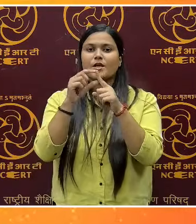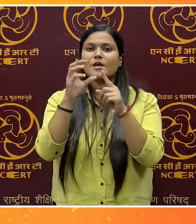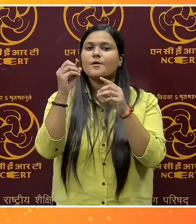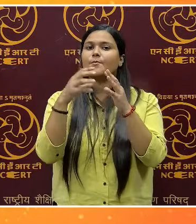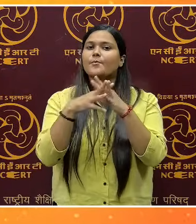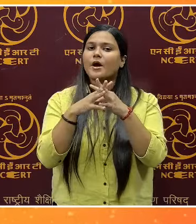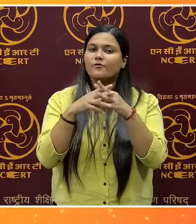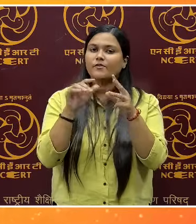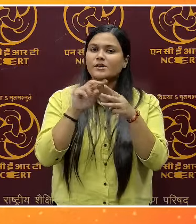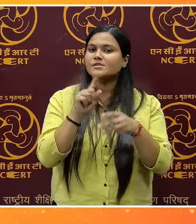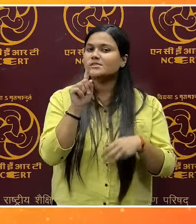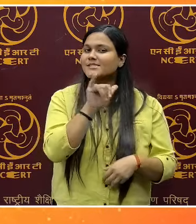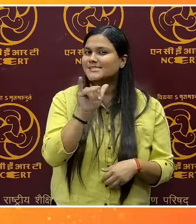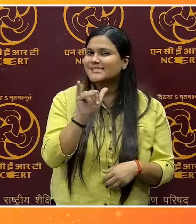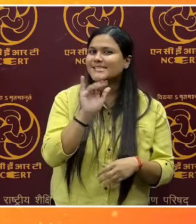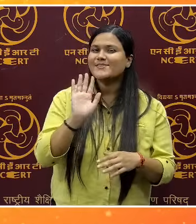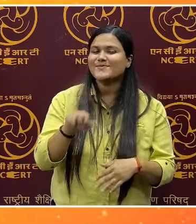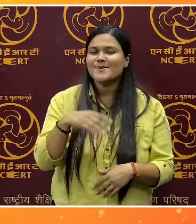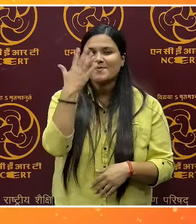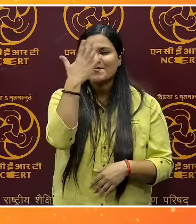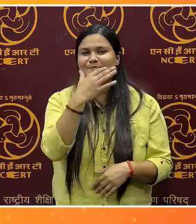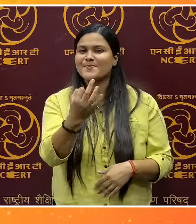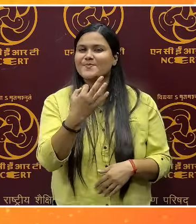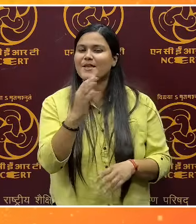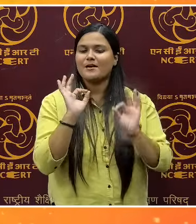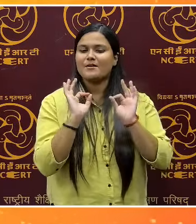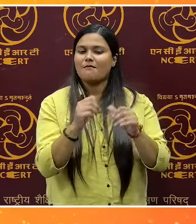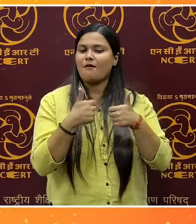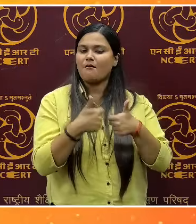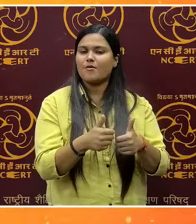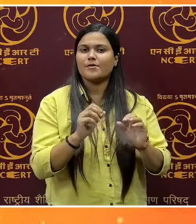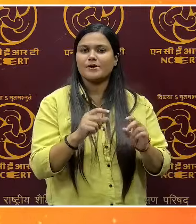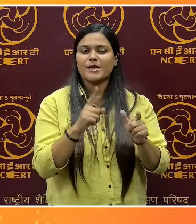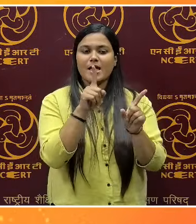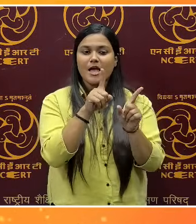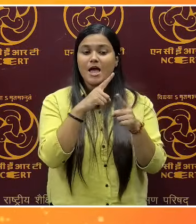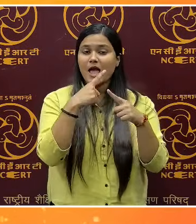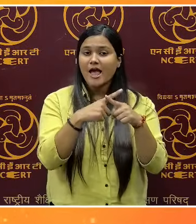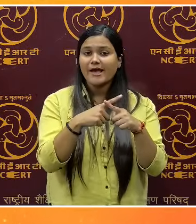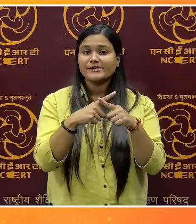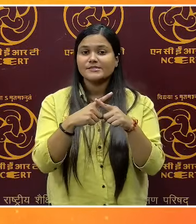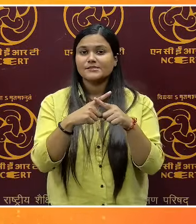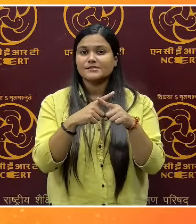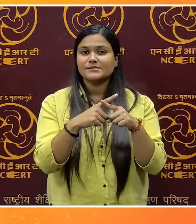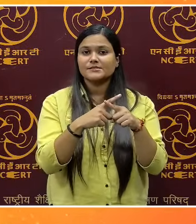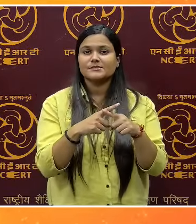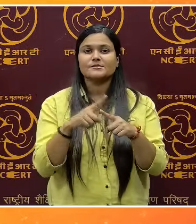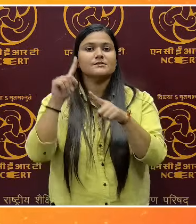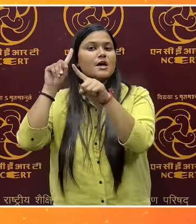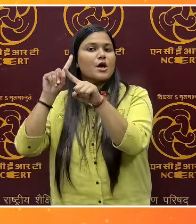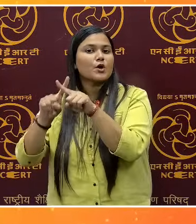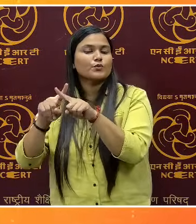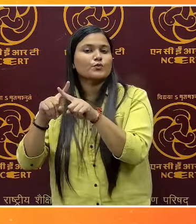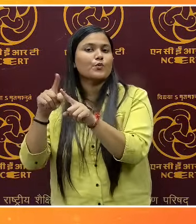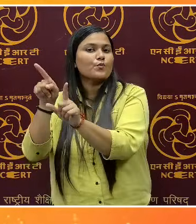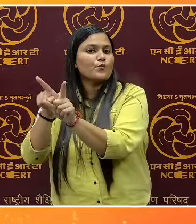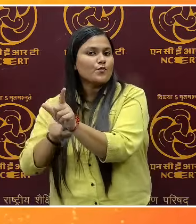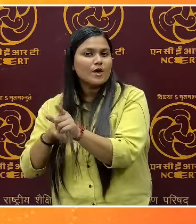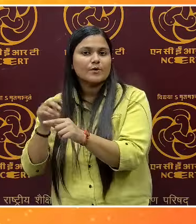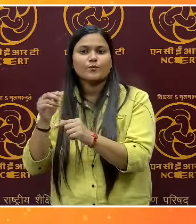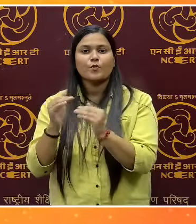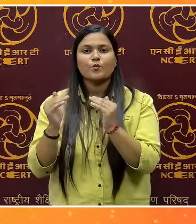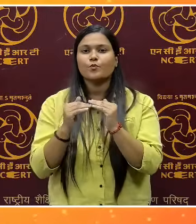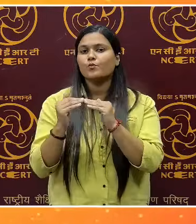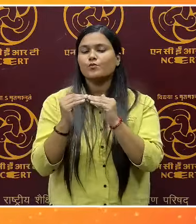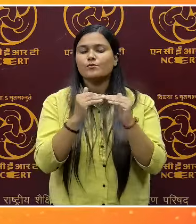Beautiful. So, how I can write down this? X into y whole raised to a. Understood, children? We are